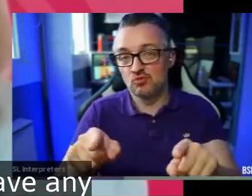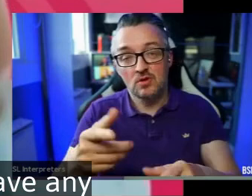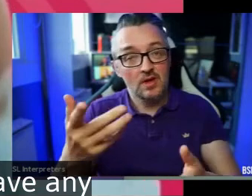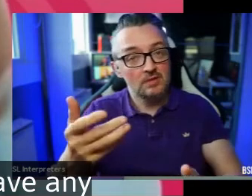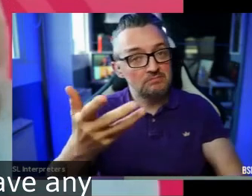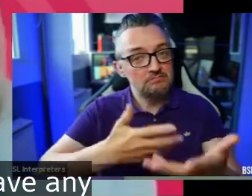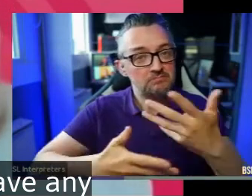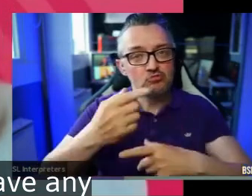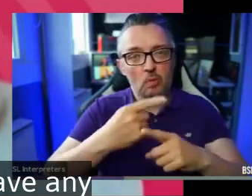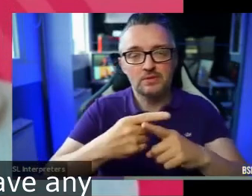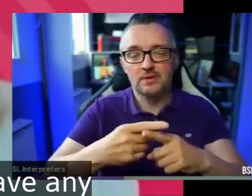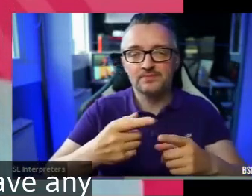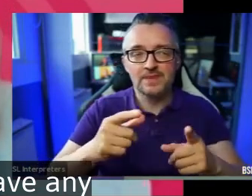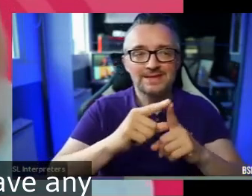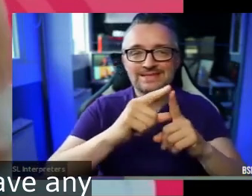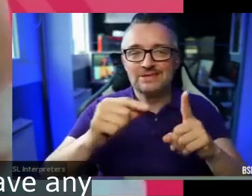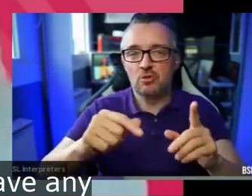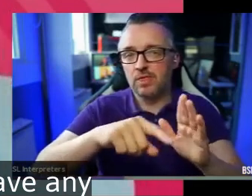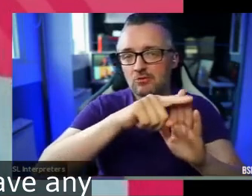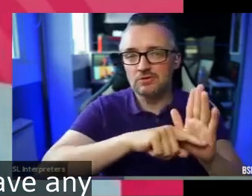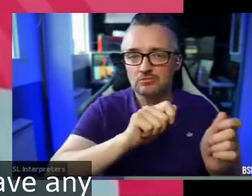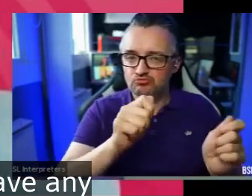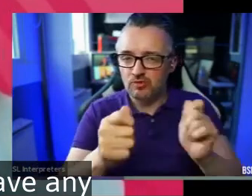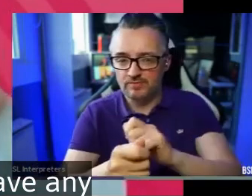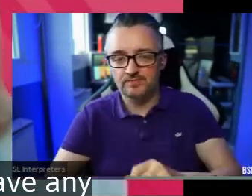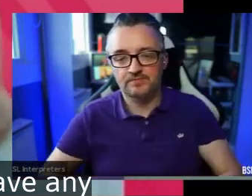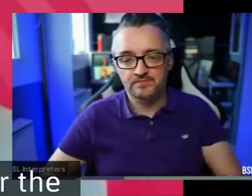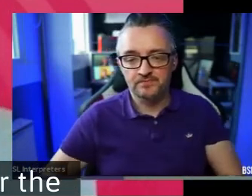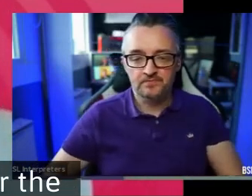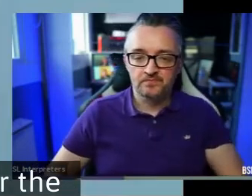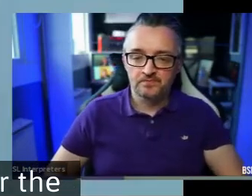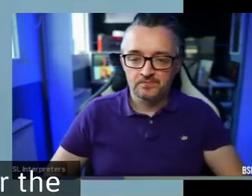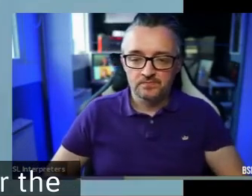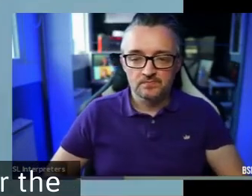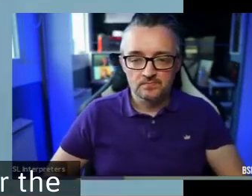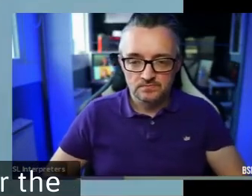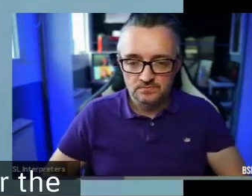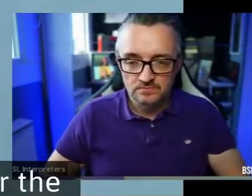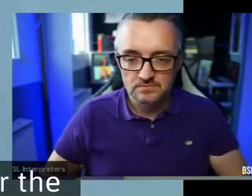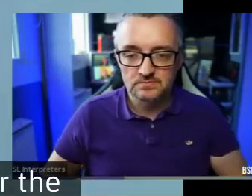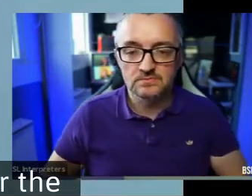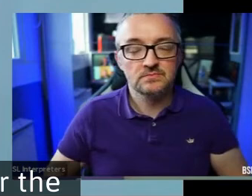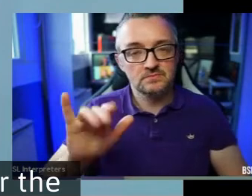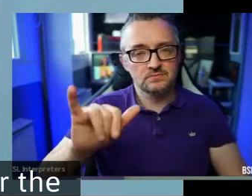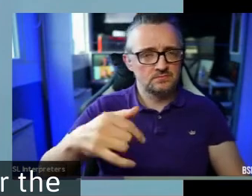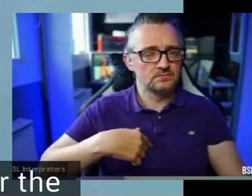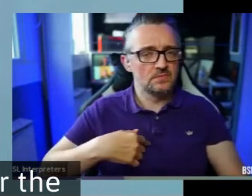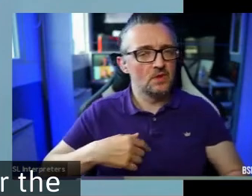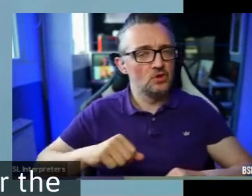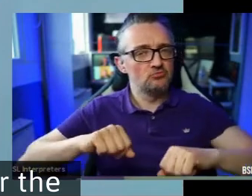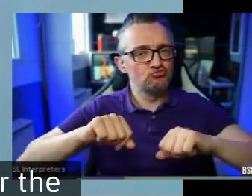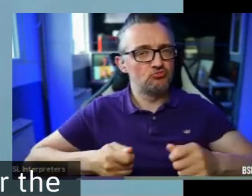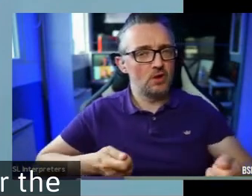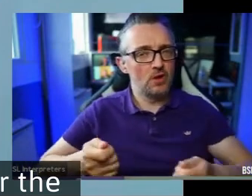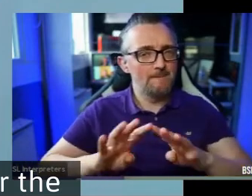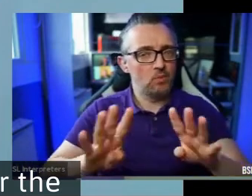all, I don't know if you have any thoughts on that evolving digital agenda. Yeah, so I'll start. I chair the board